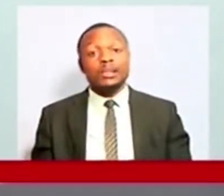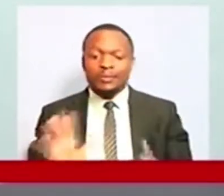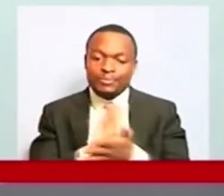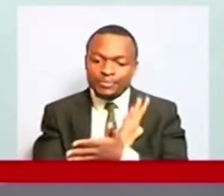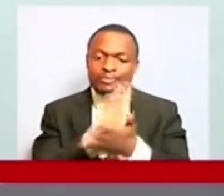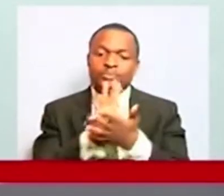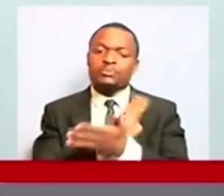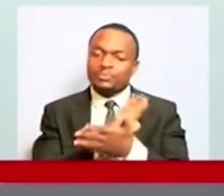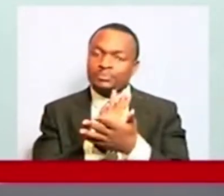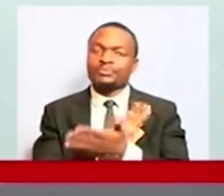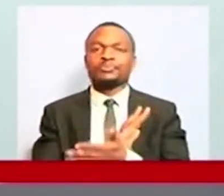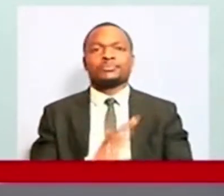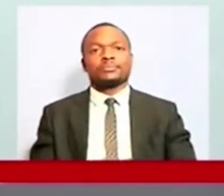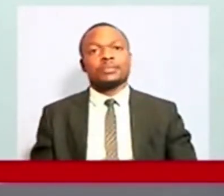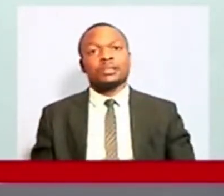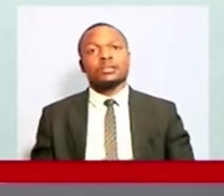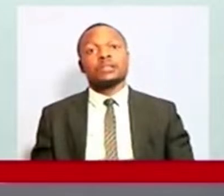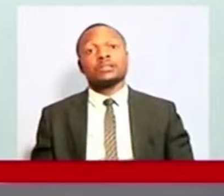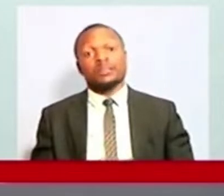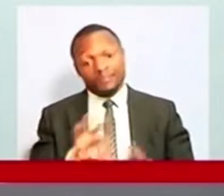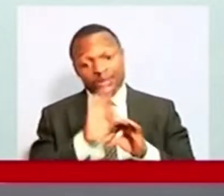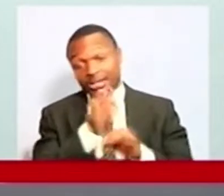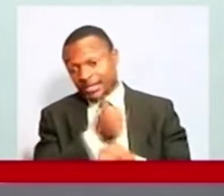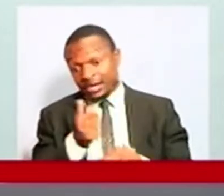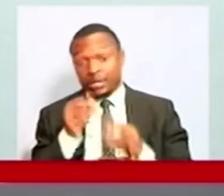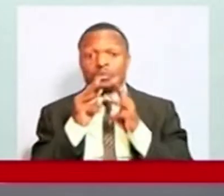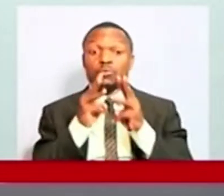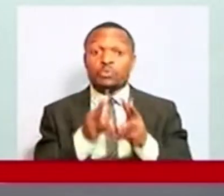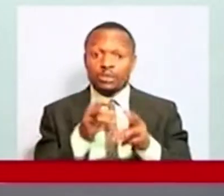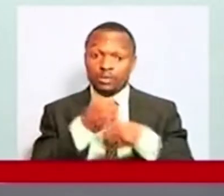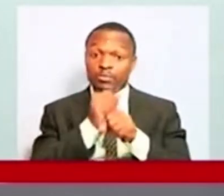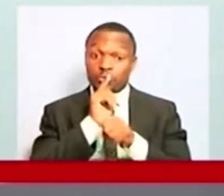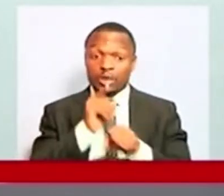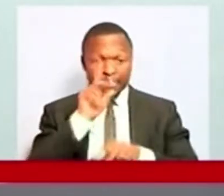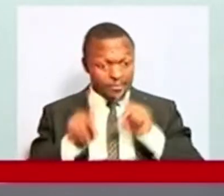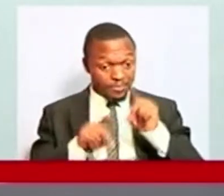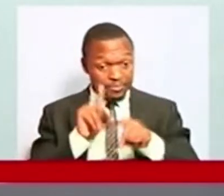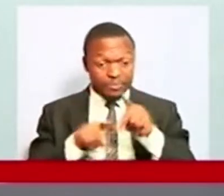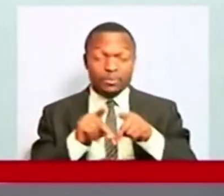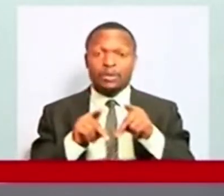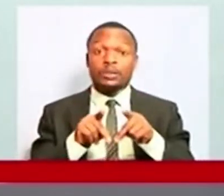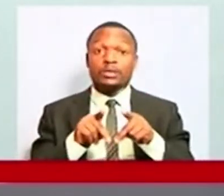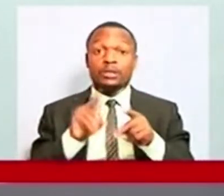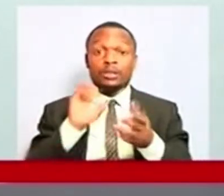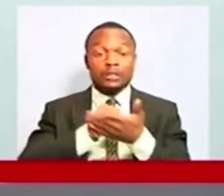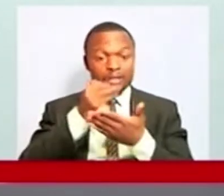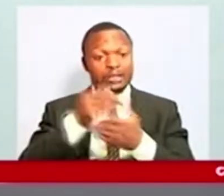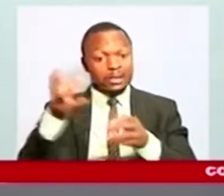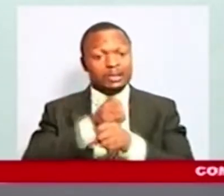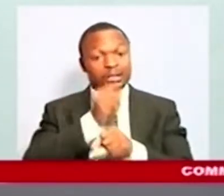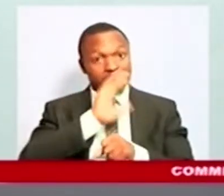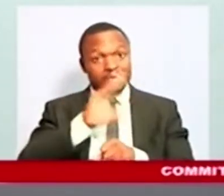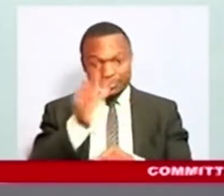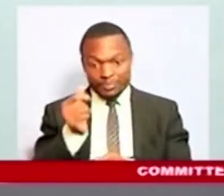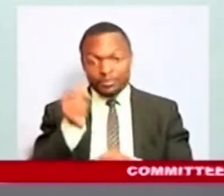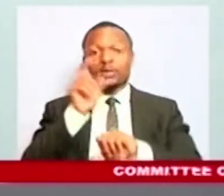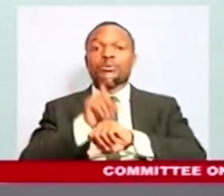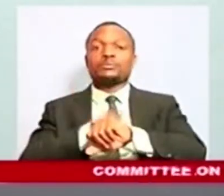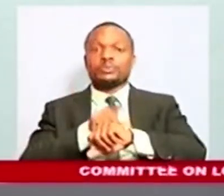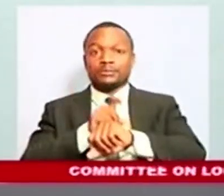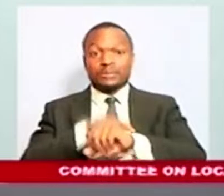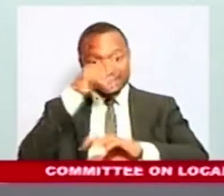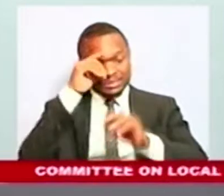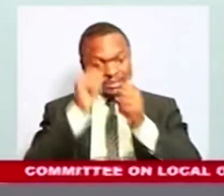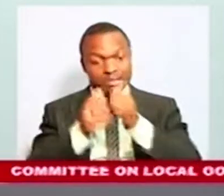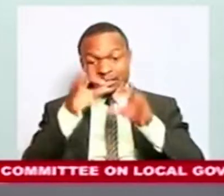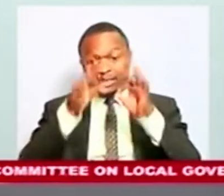quickly explore other means of ensuring that the people of Samfya get their money on time. Because